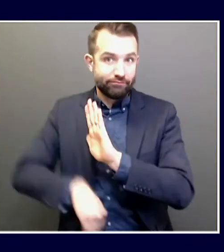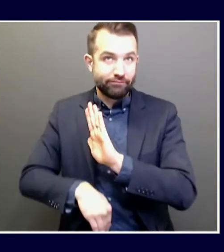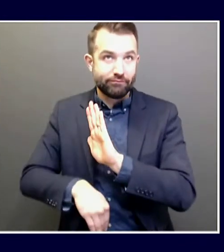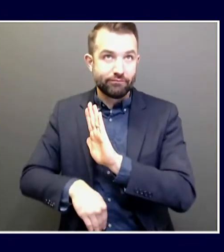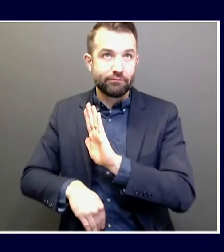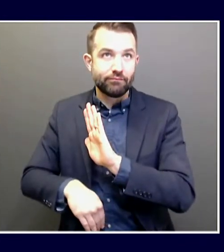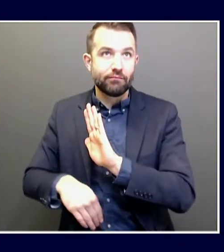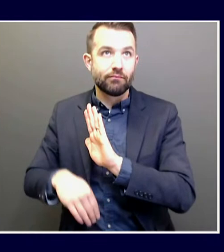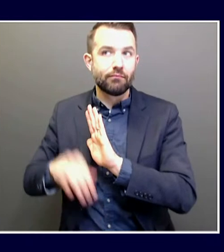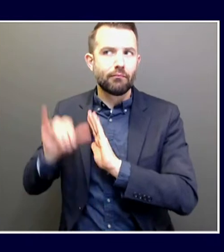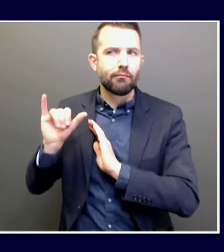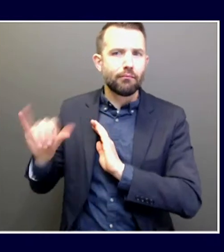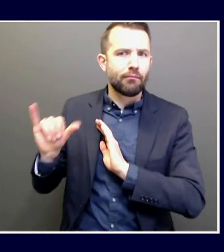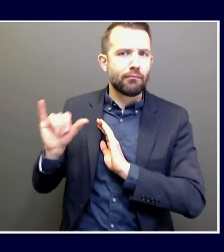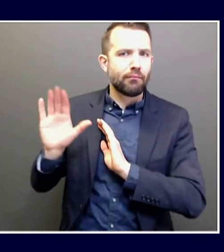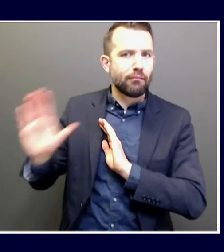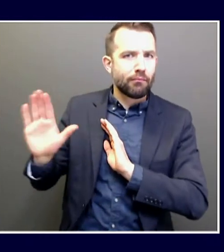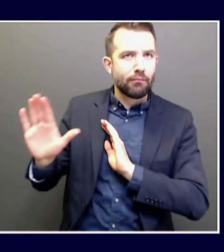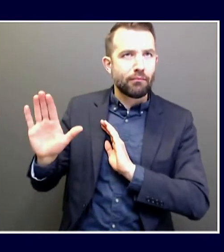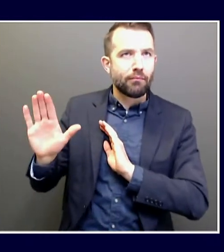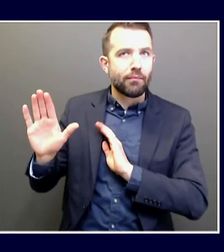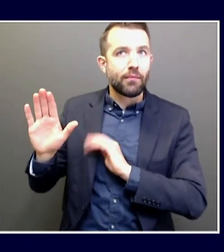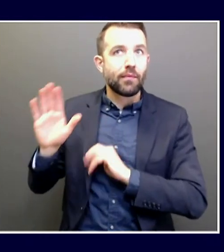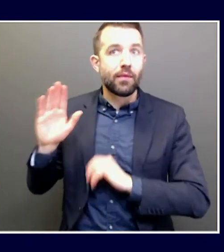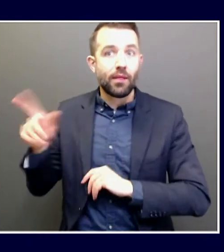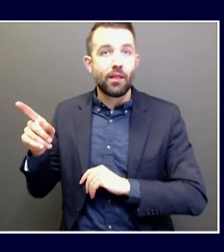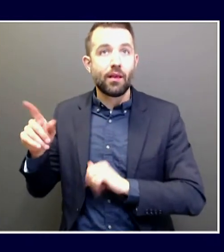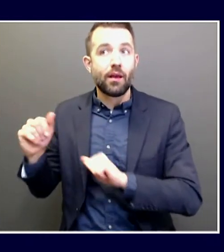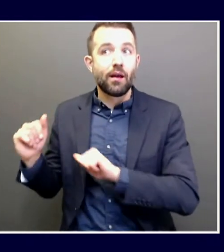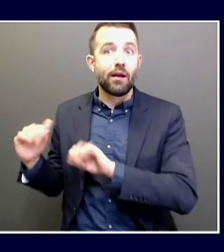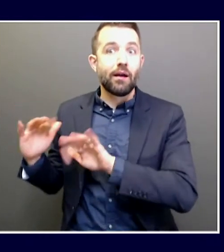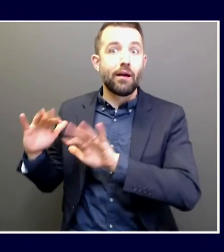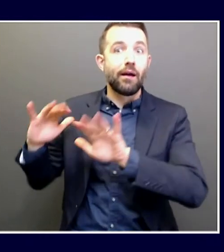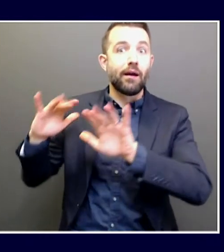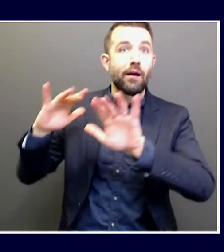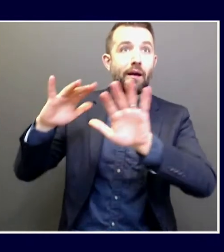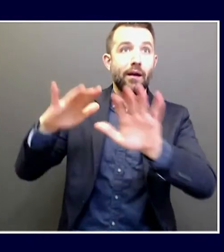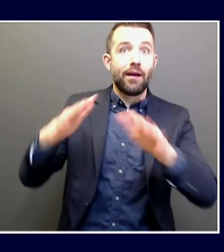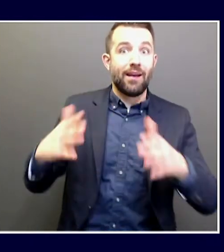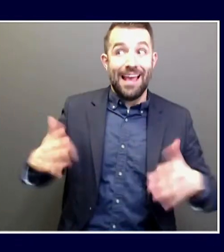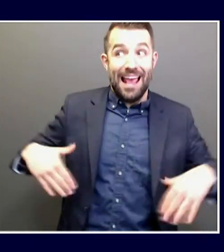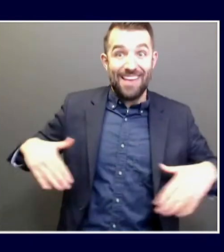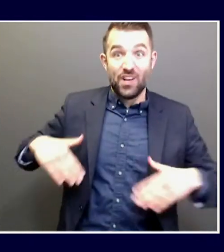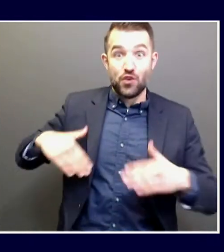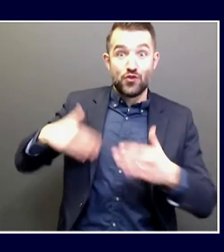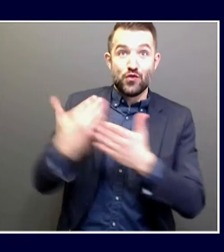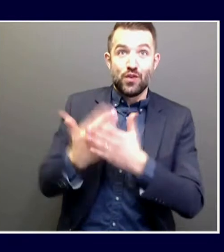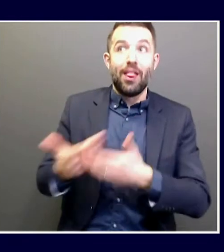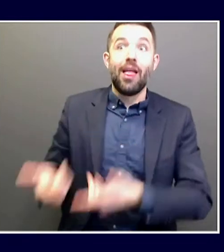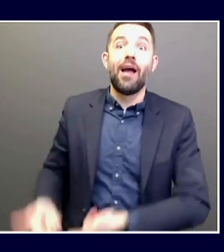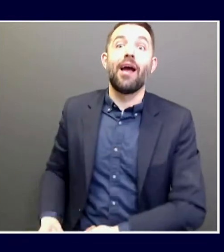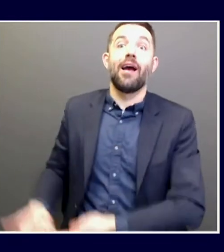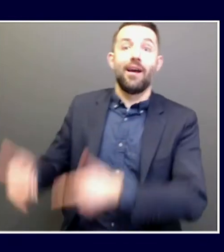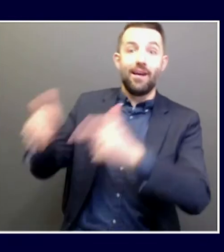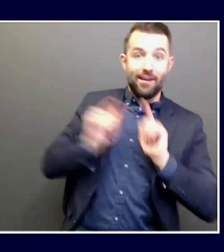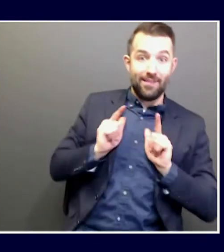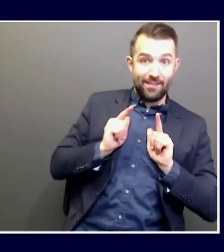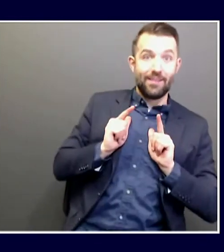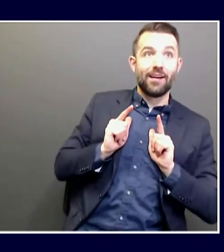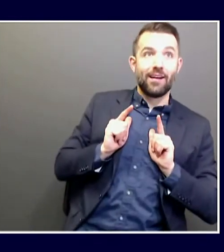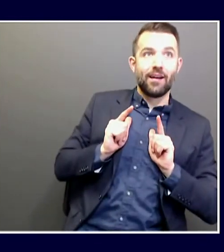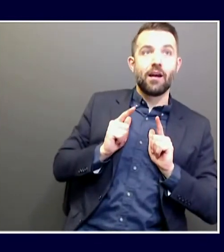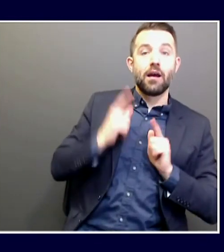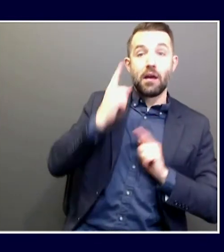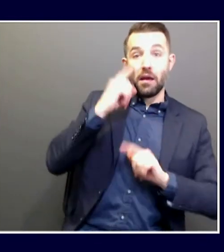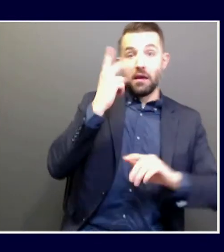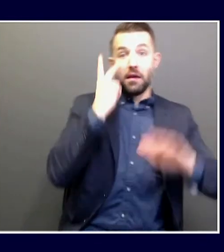time. And in epidemiological time, Maine is approximately a week, quote, behind. Again,